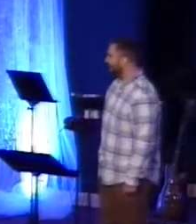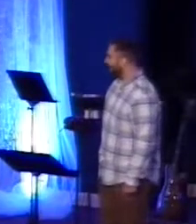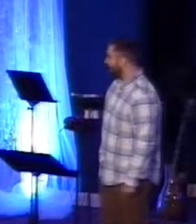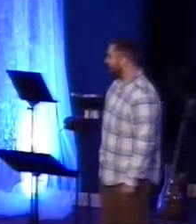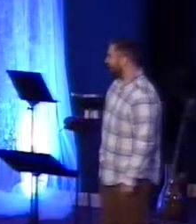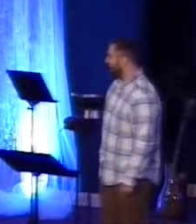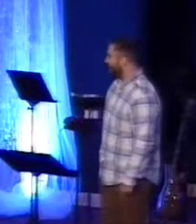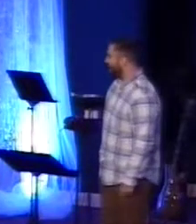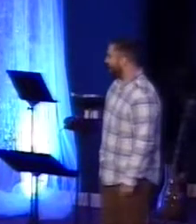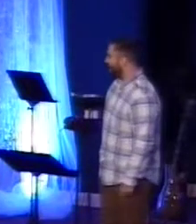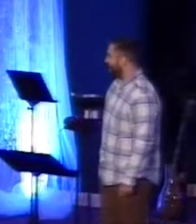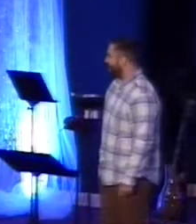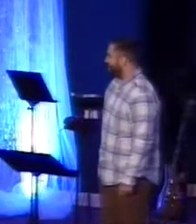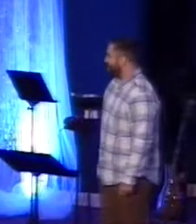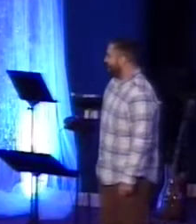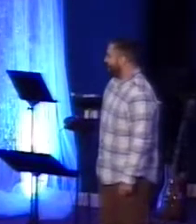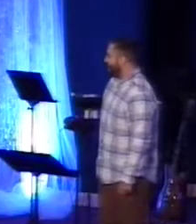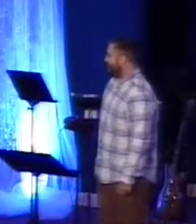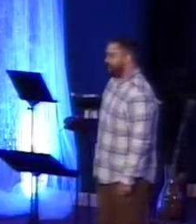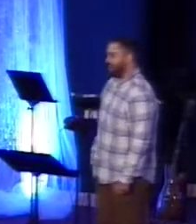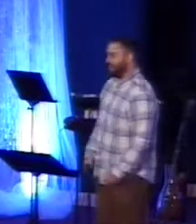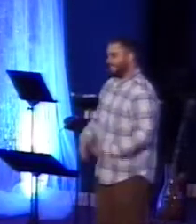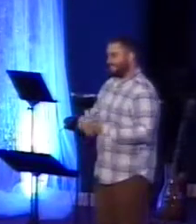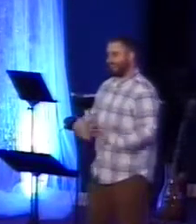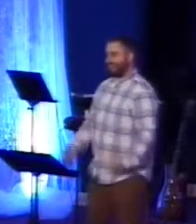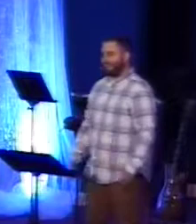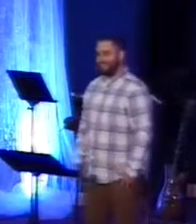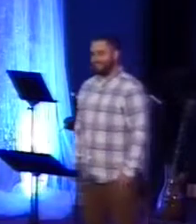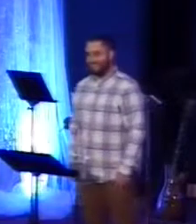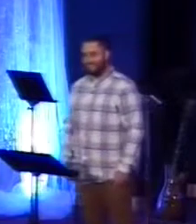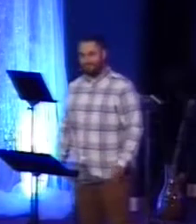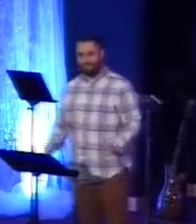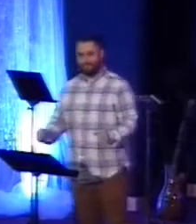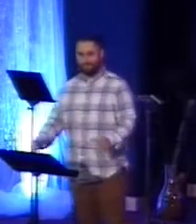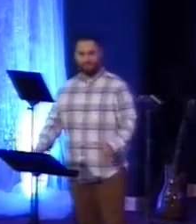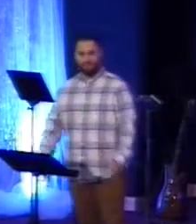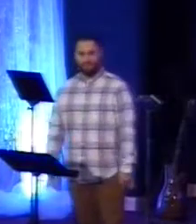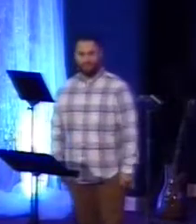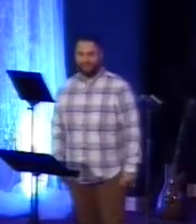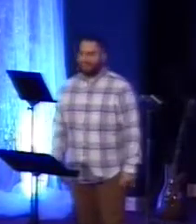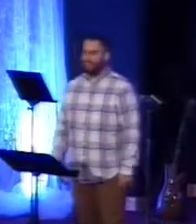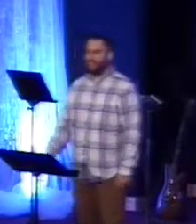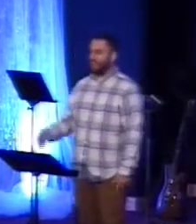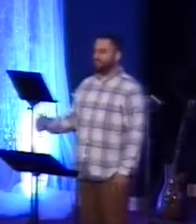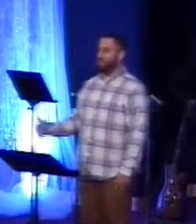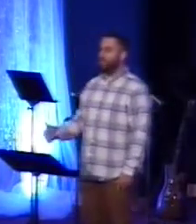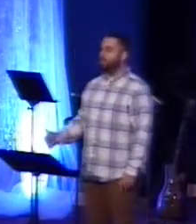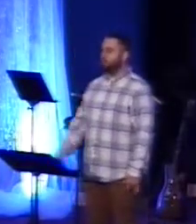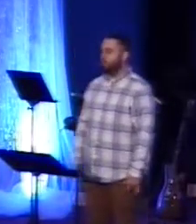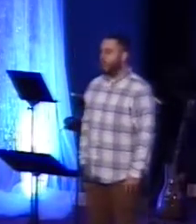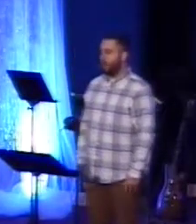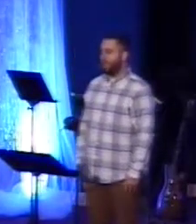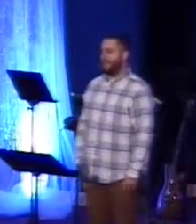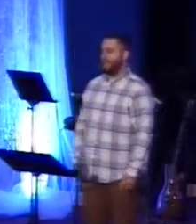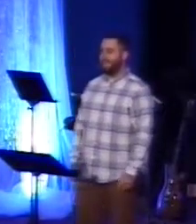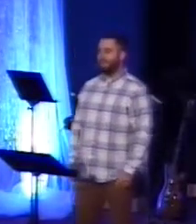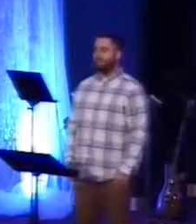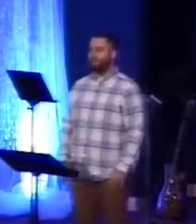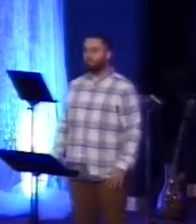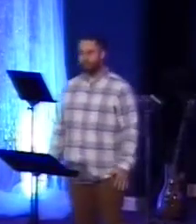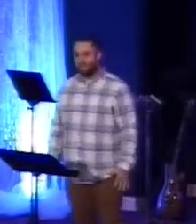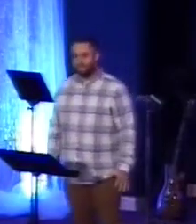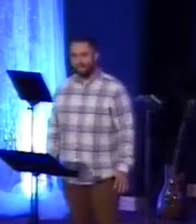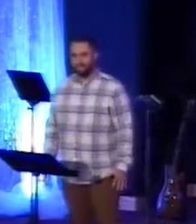getting undressed on the dock? And so I take my clothes off, I put them in the boat, and then I jump in the water, and it